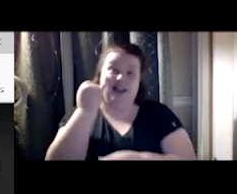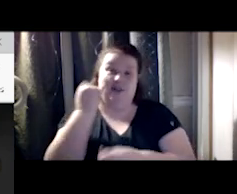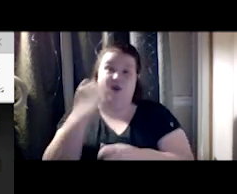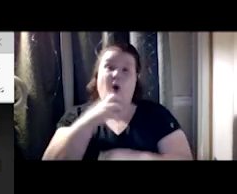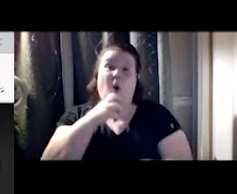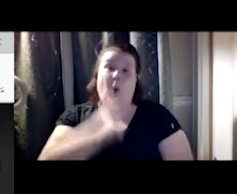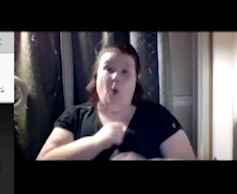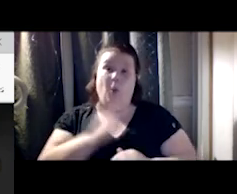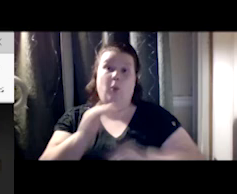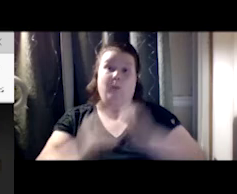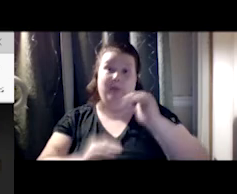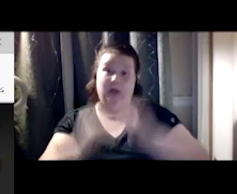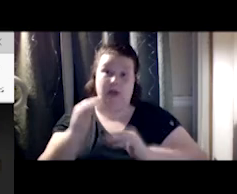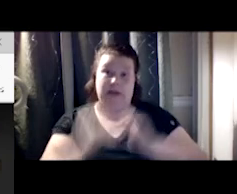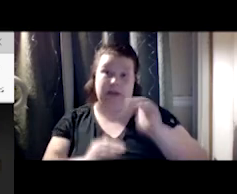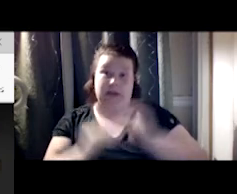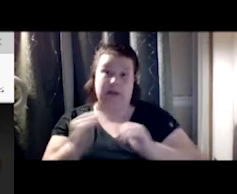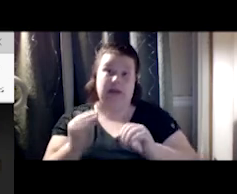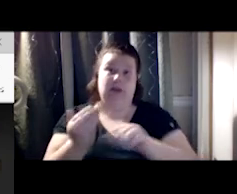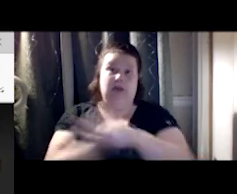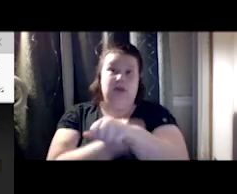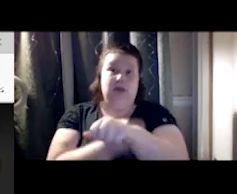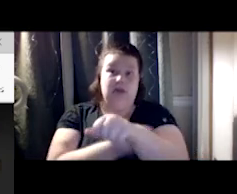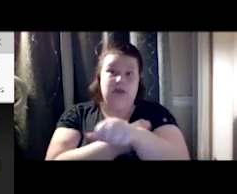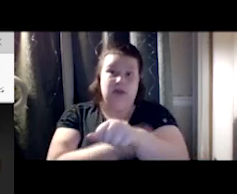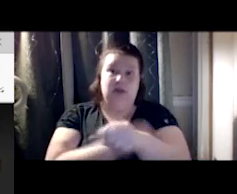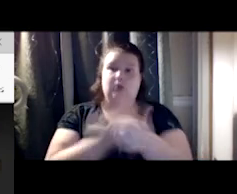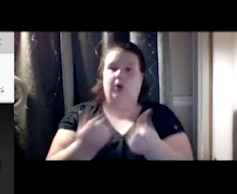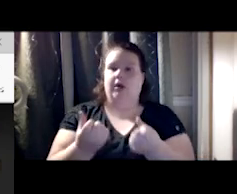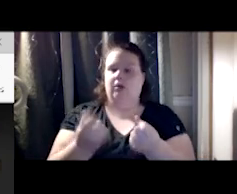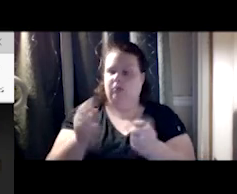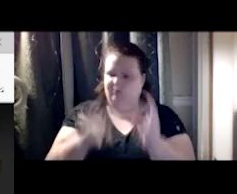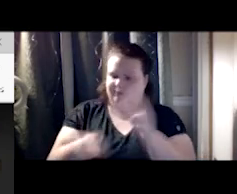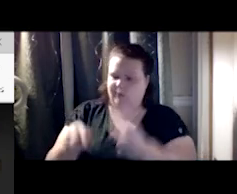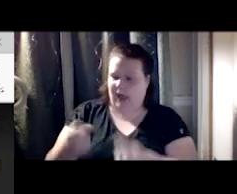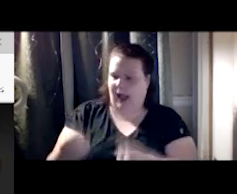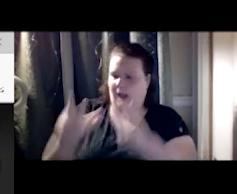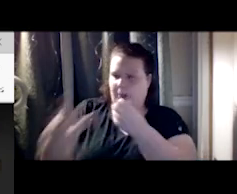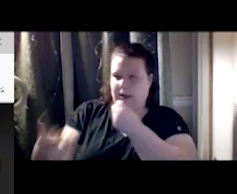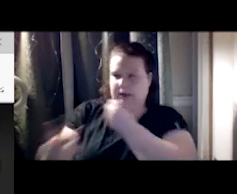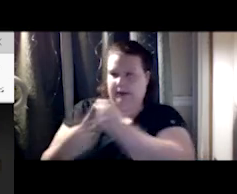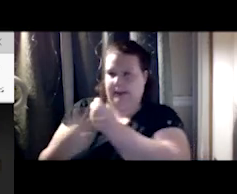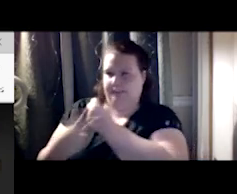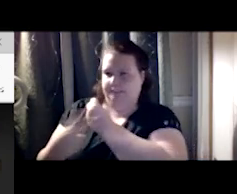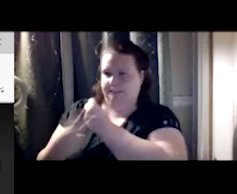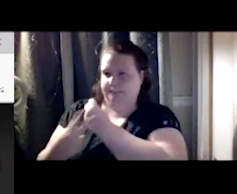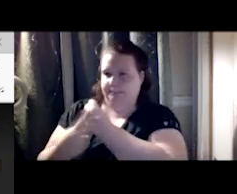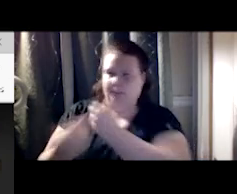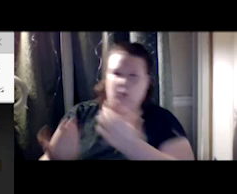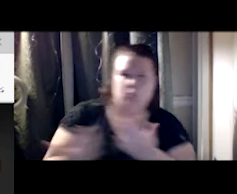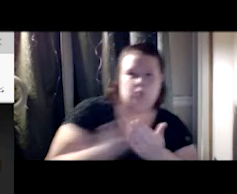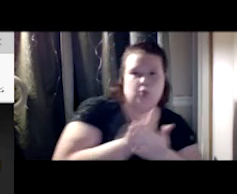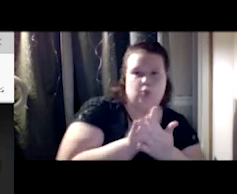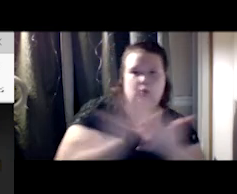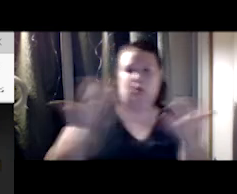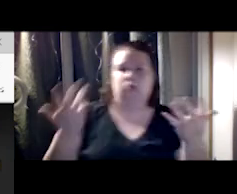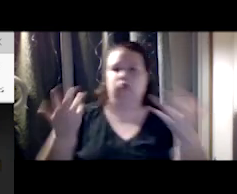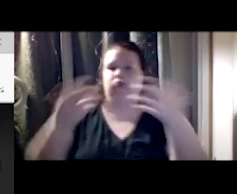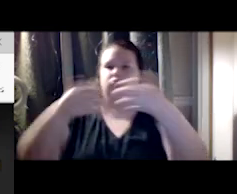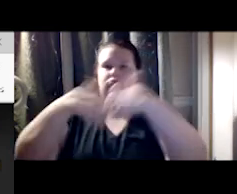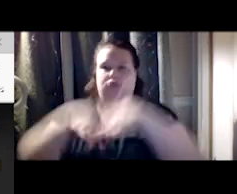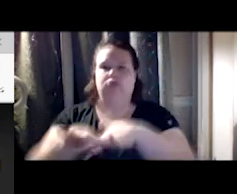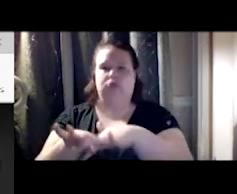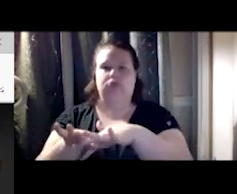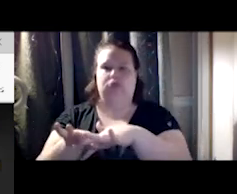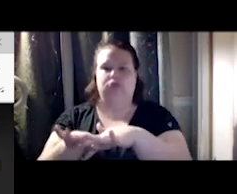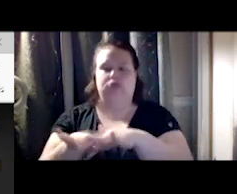we look at, okay, how much of it can we salvage? How much of it can we keep? How much of it does it need to be new? So it becomes a combination of both of those things.